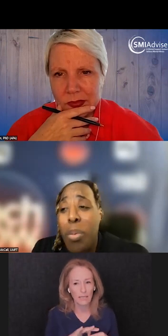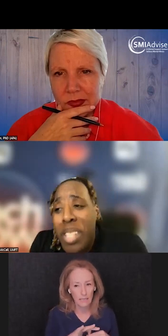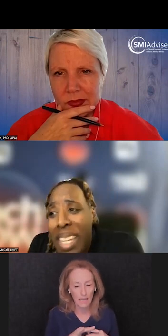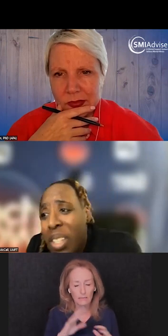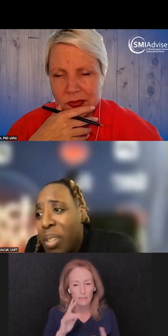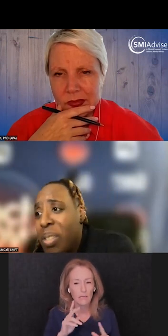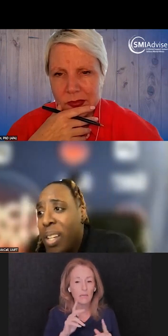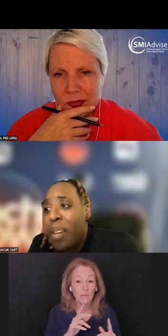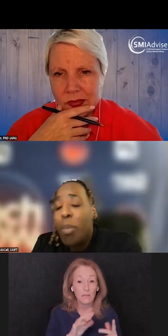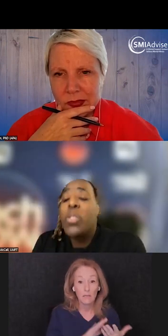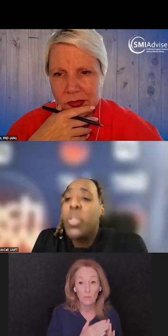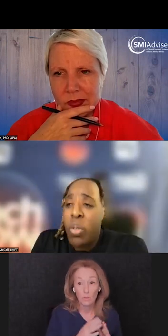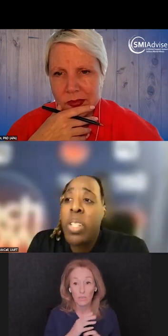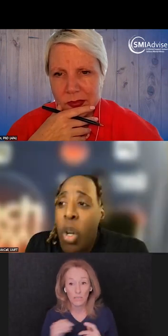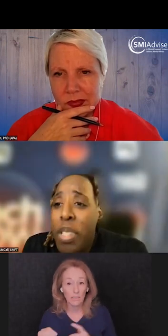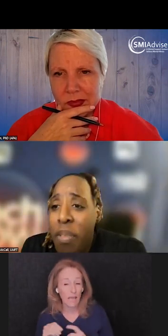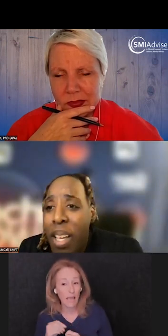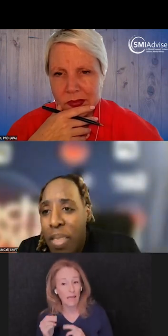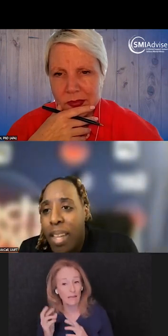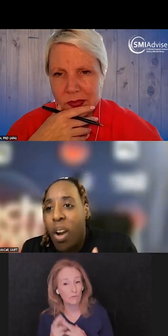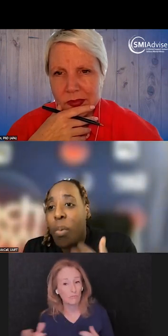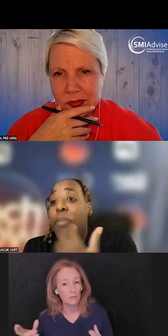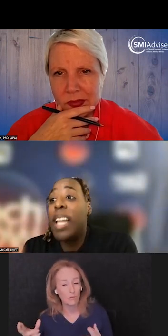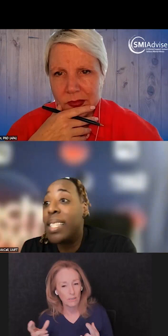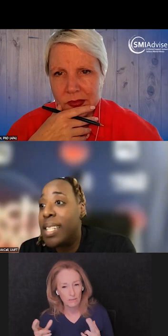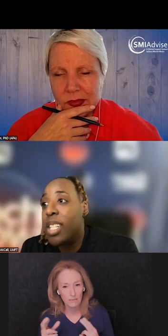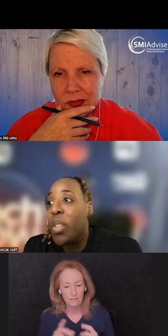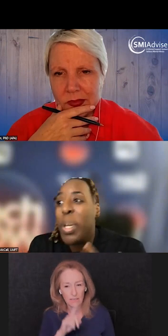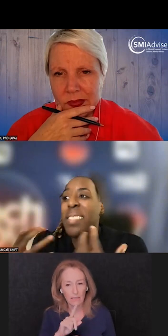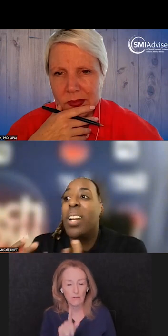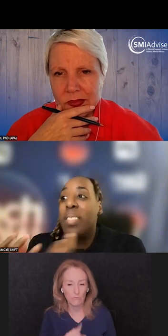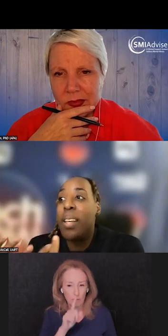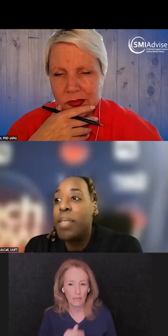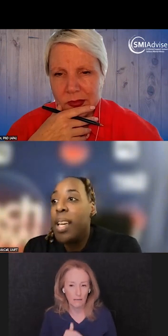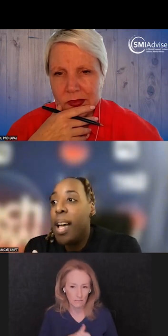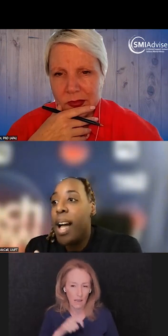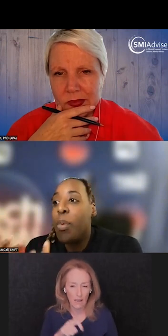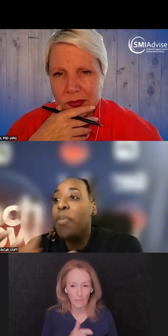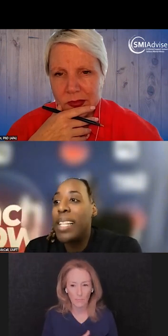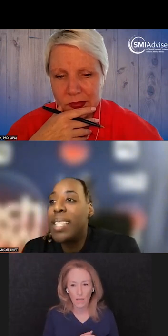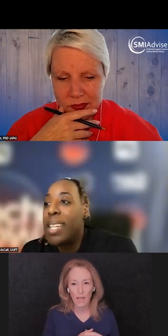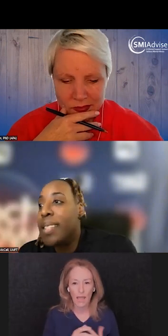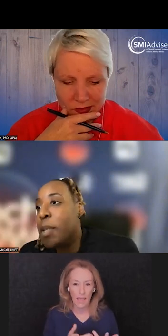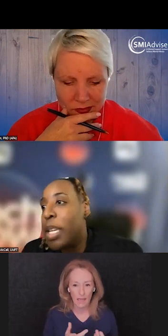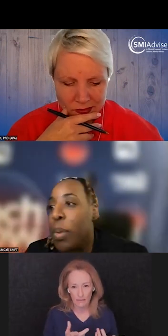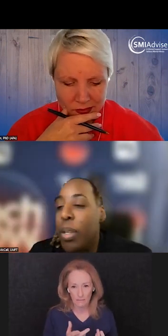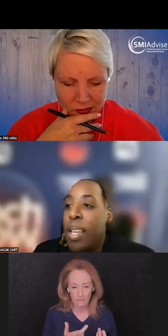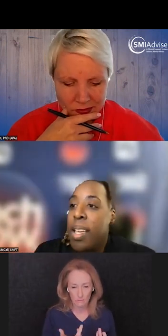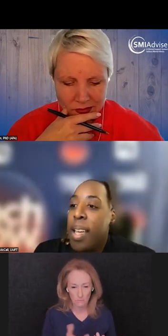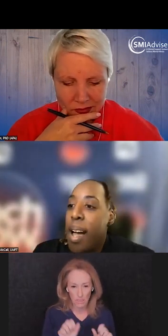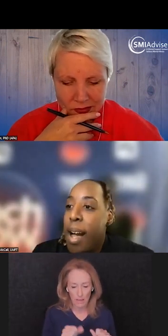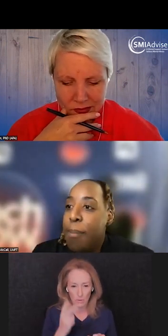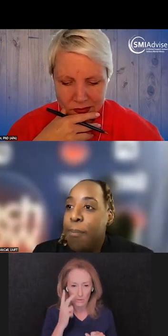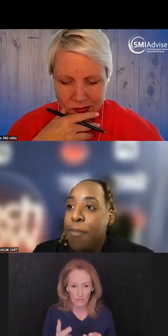and helpers and healers from all sorts of determinants of health that are reflected, that we could see ourselves reflected in these people.